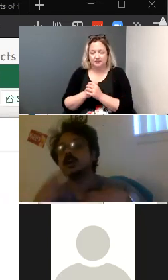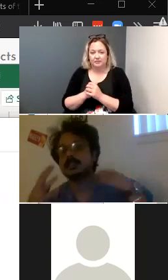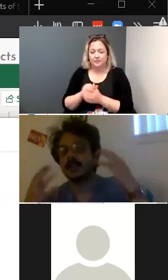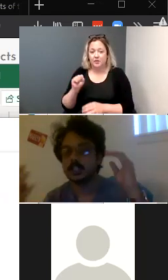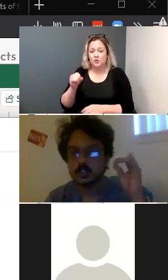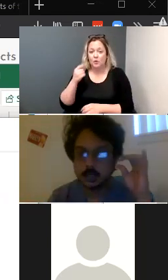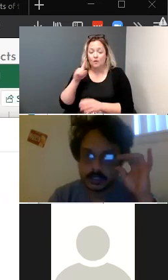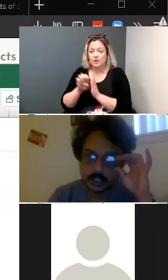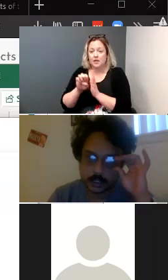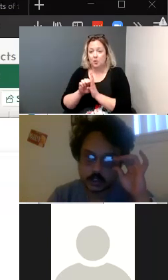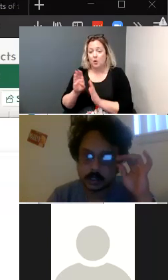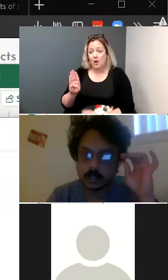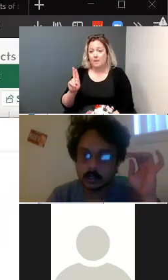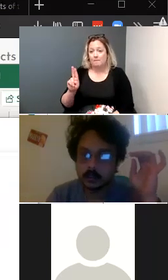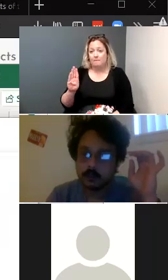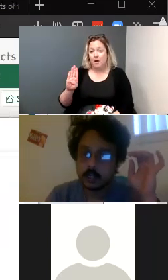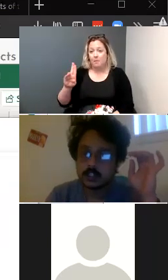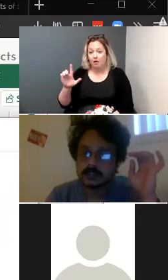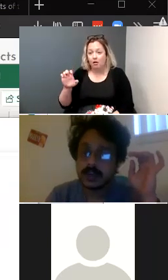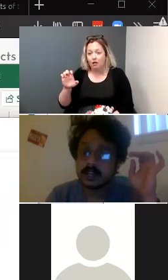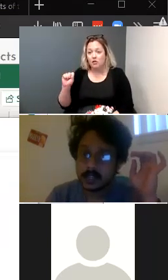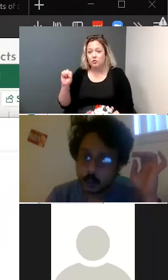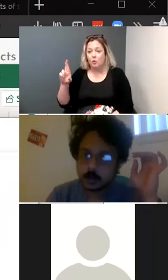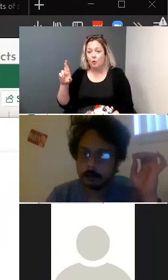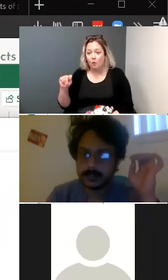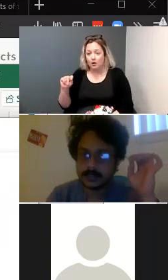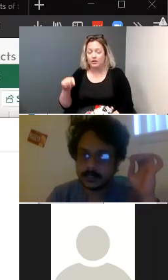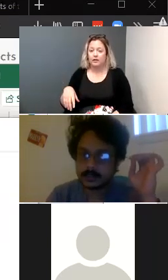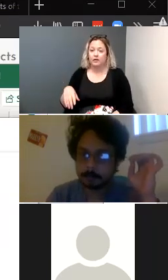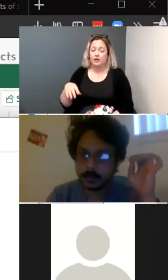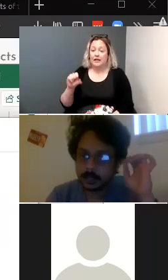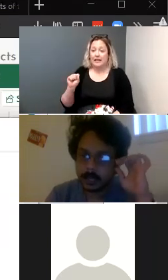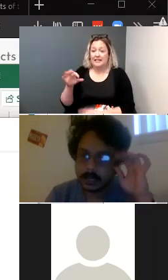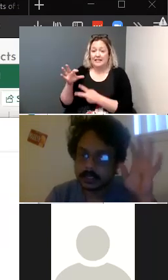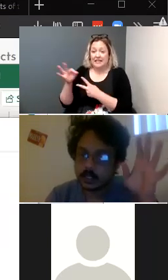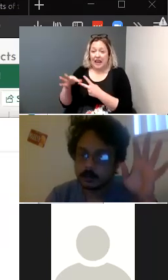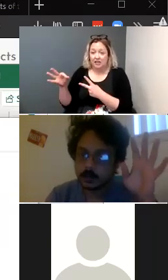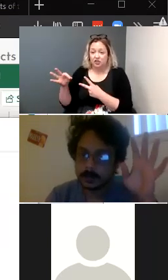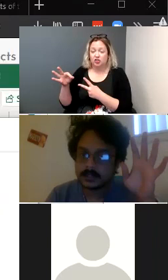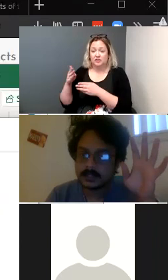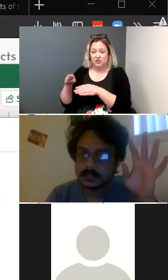bubble sort, selection sort, insertion sort. We also have n cubed complexities.